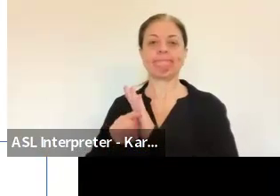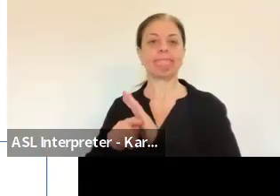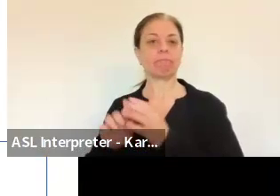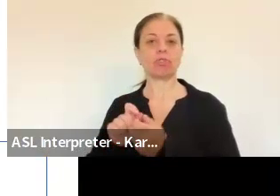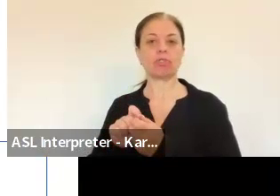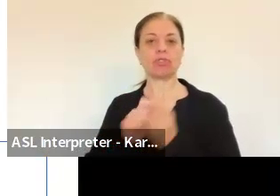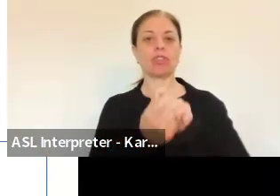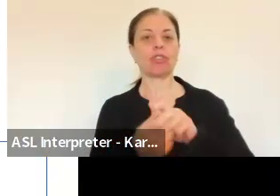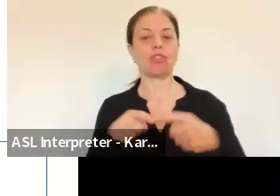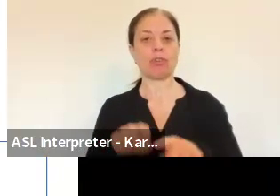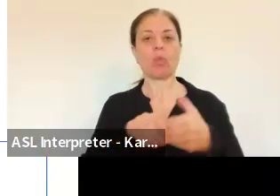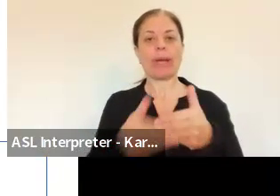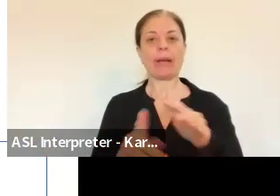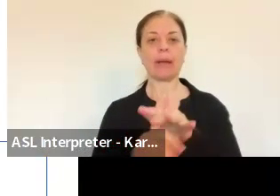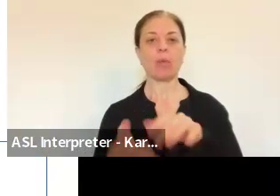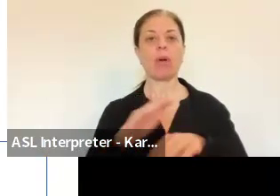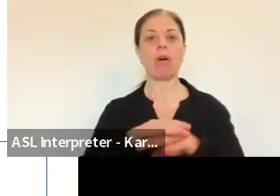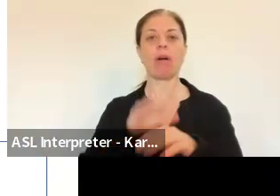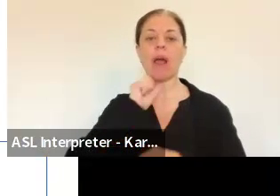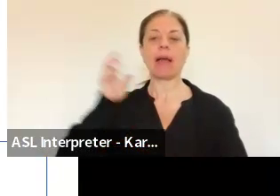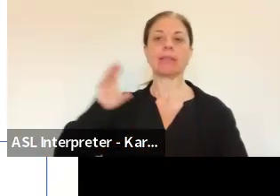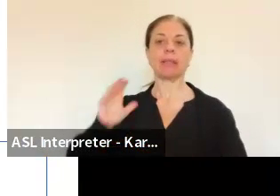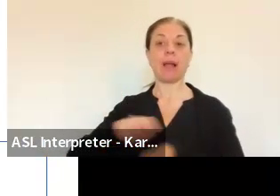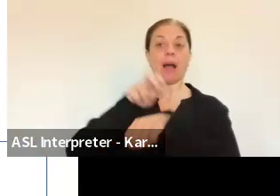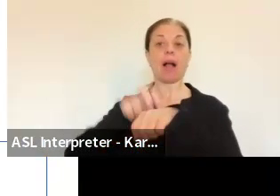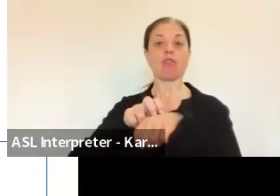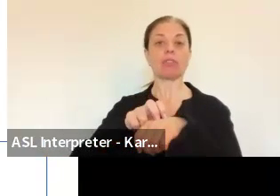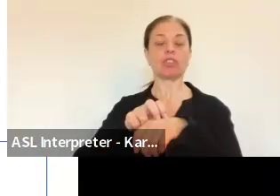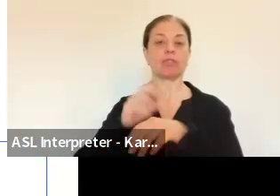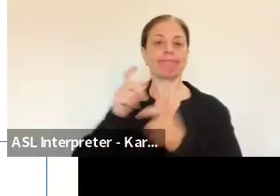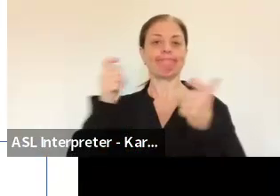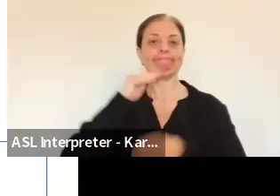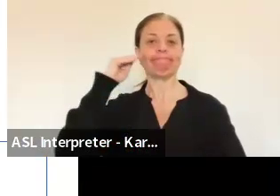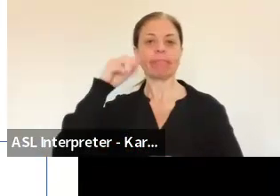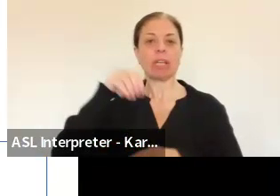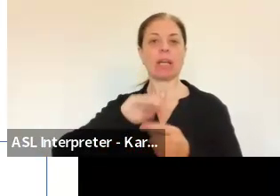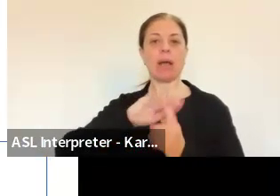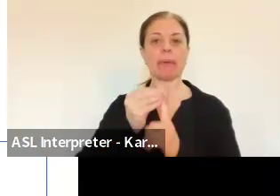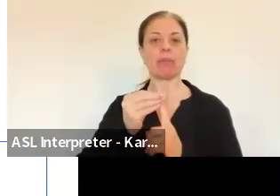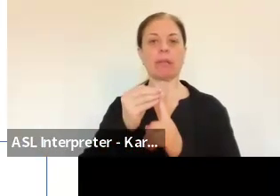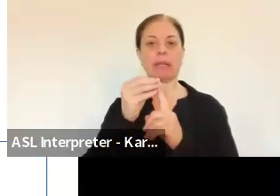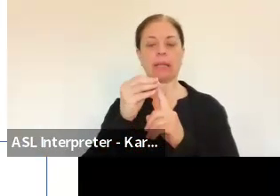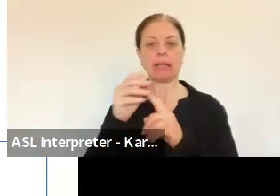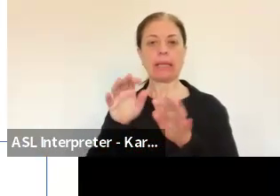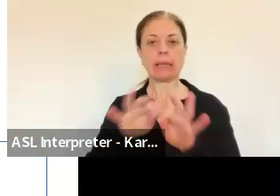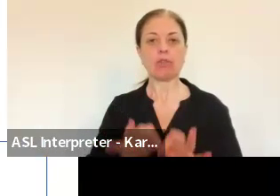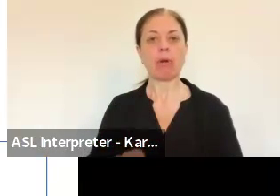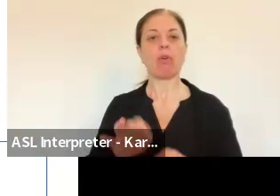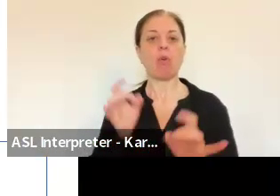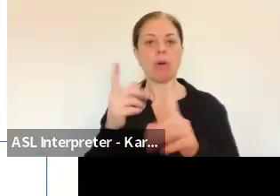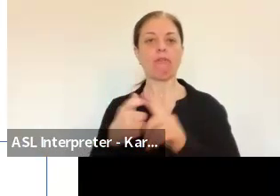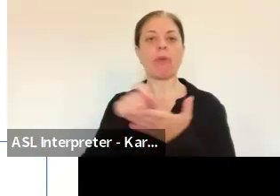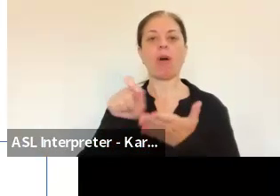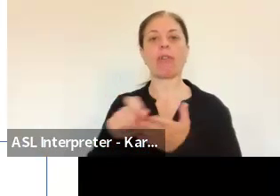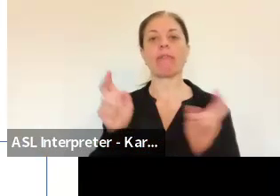during a weekend getaway at an ancestral Irish estate in this atmospheric literary horror from the author